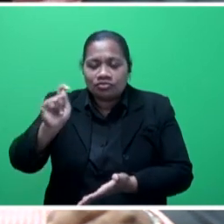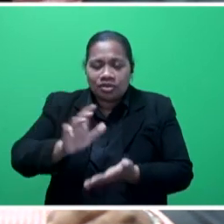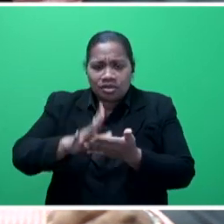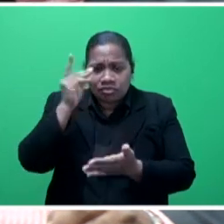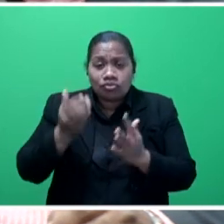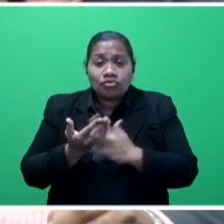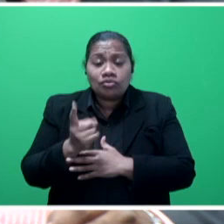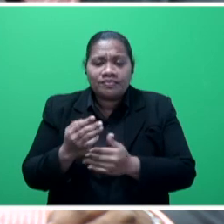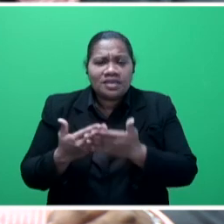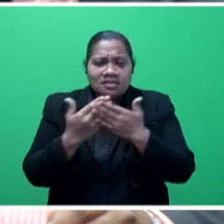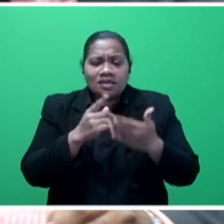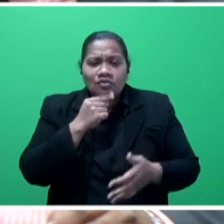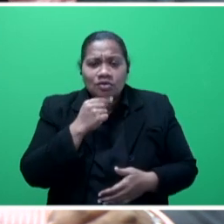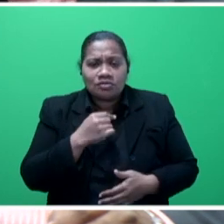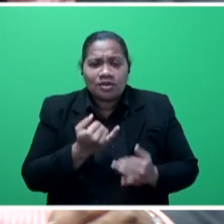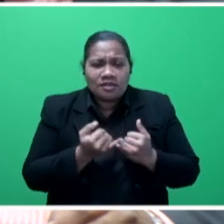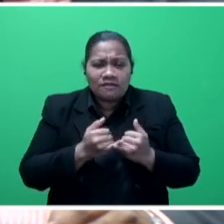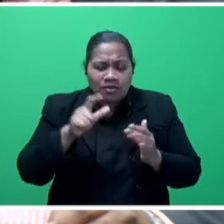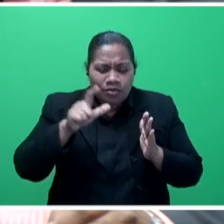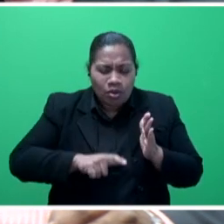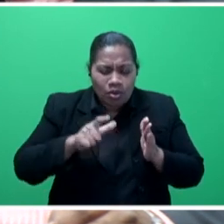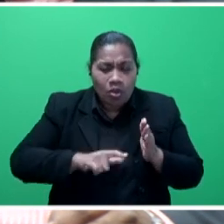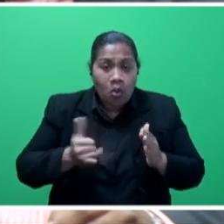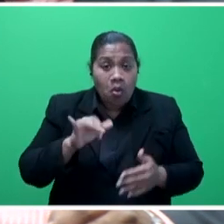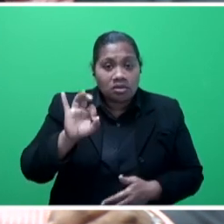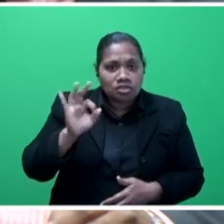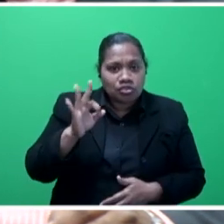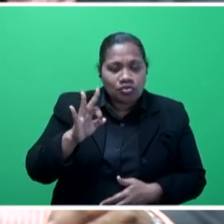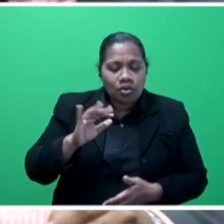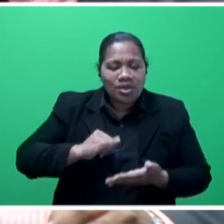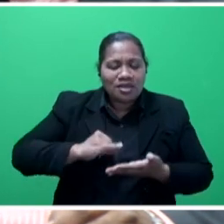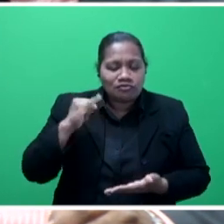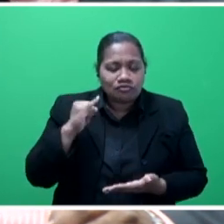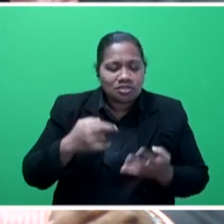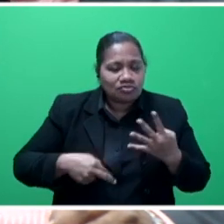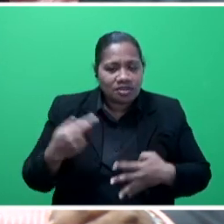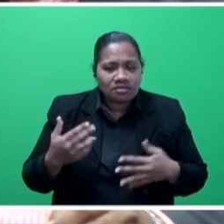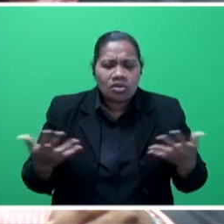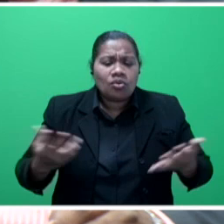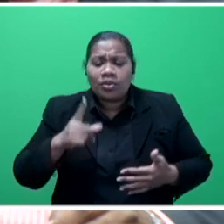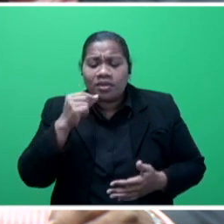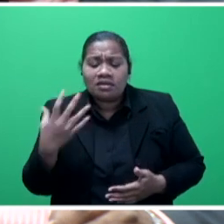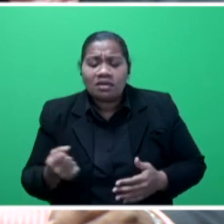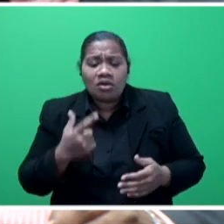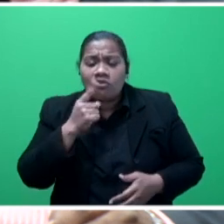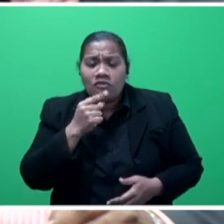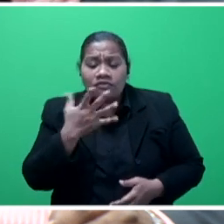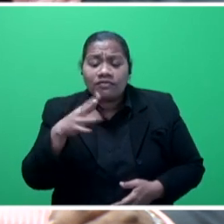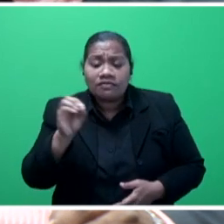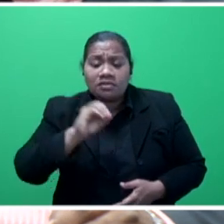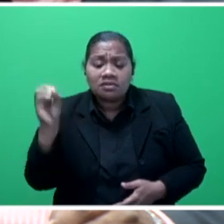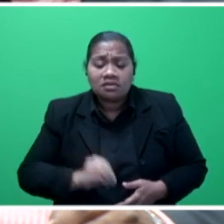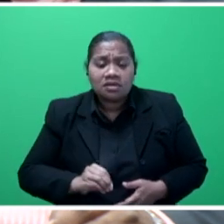study loans with very low or zero interest rate. Where else can you get a loan with 50% discount if you pay it back within 2